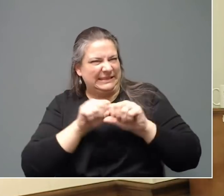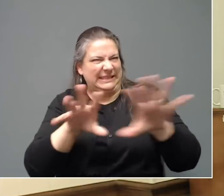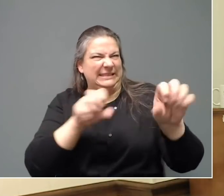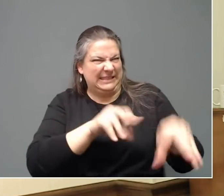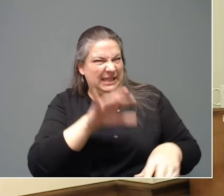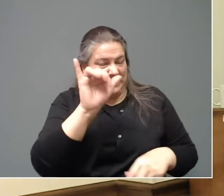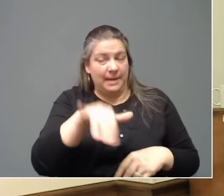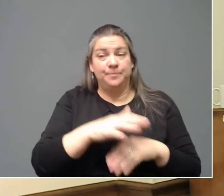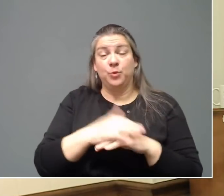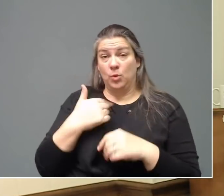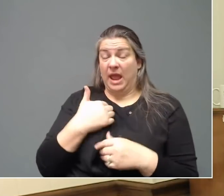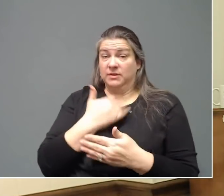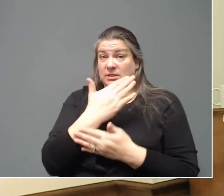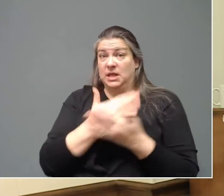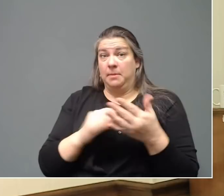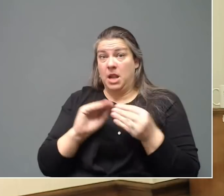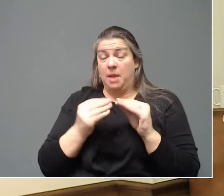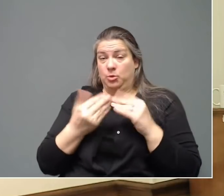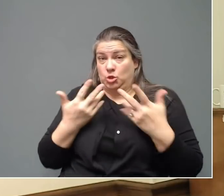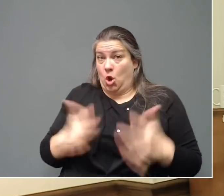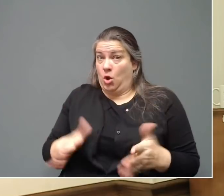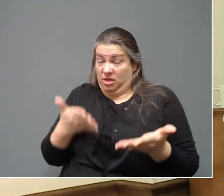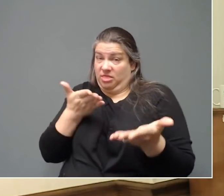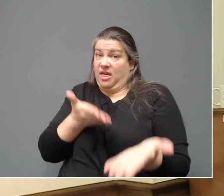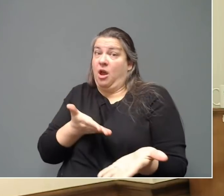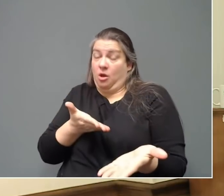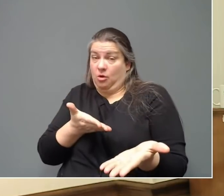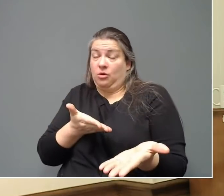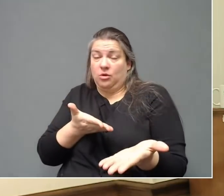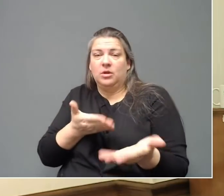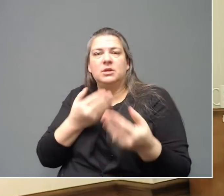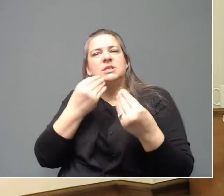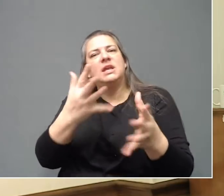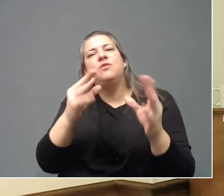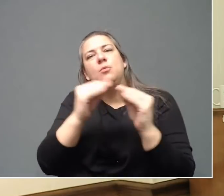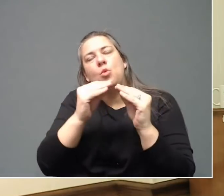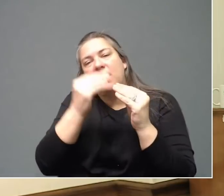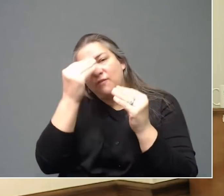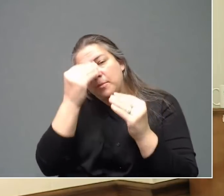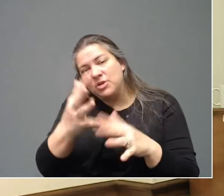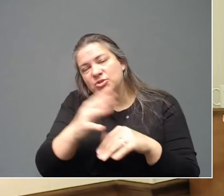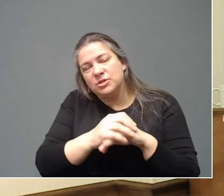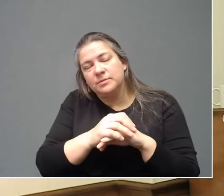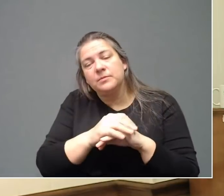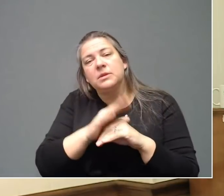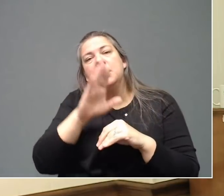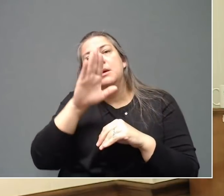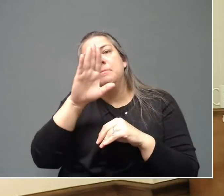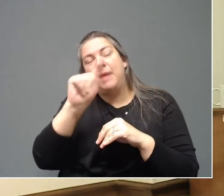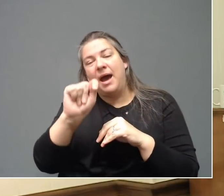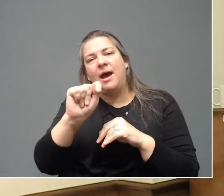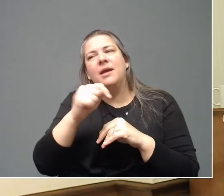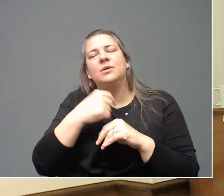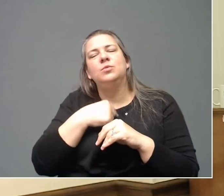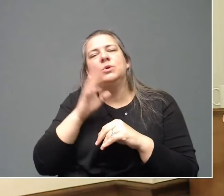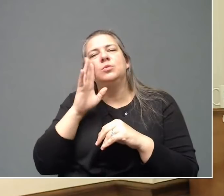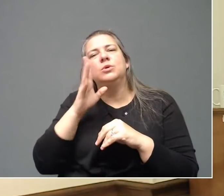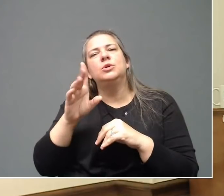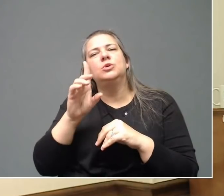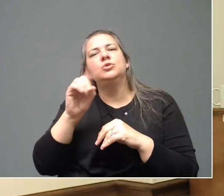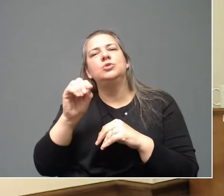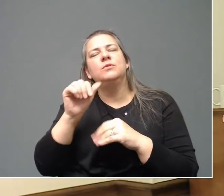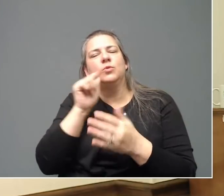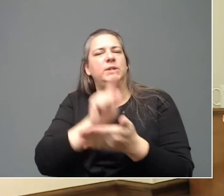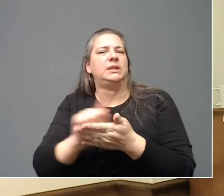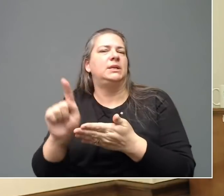already looked at to try to give you more information, but we're going to start putting that out in a weekly manner, probably